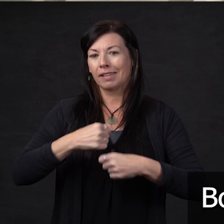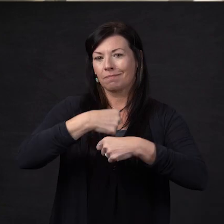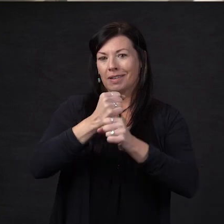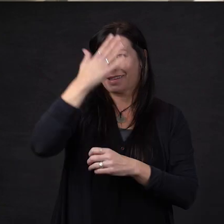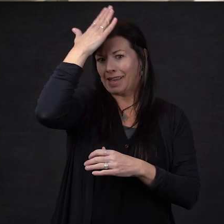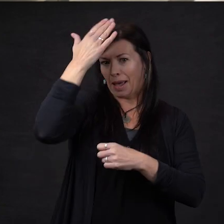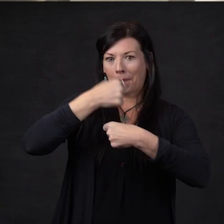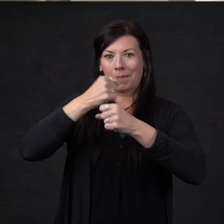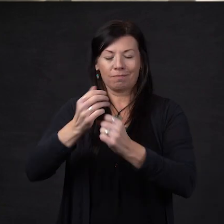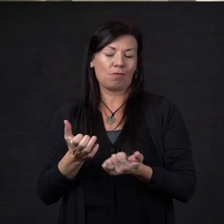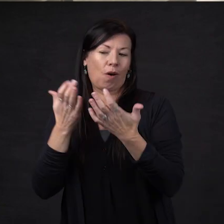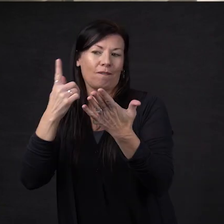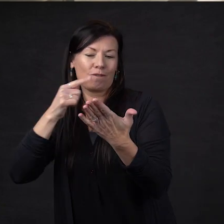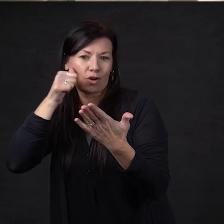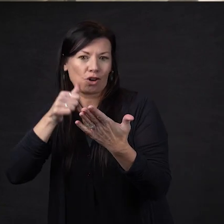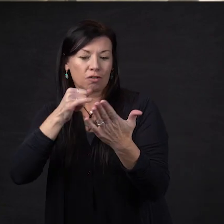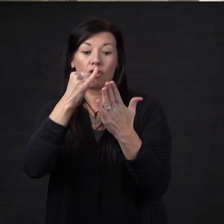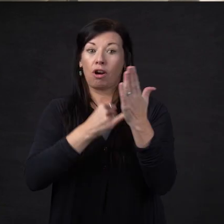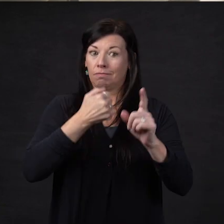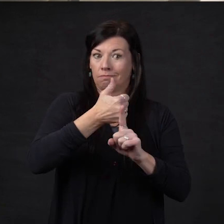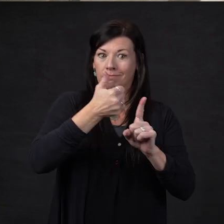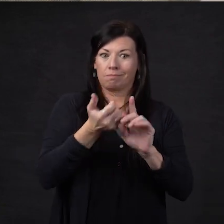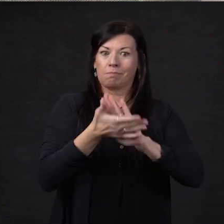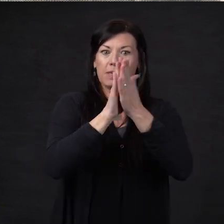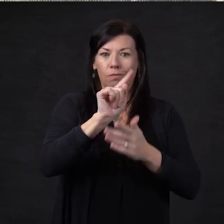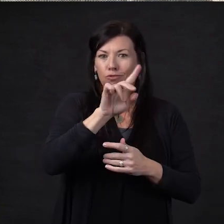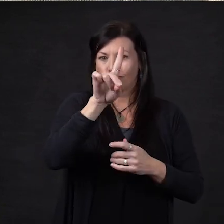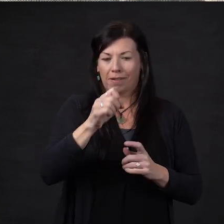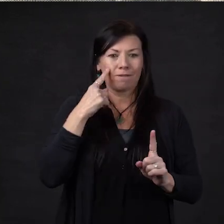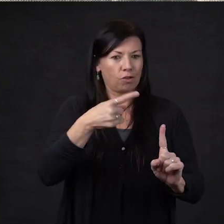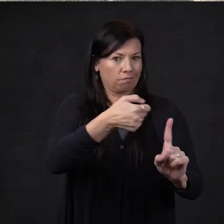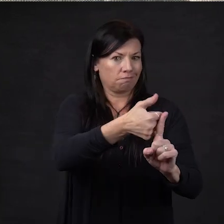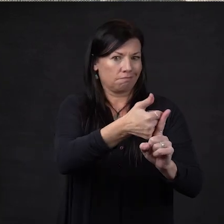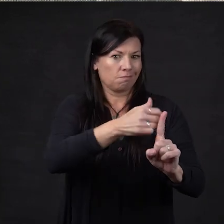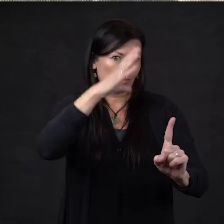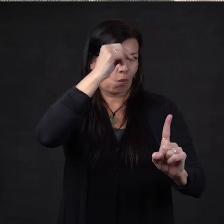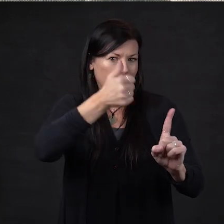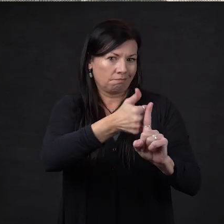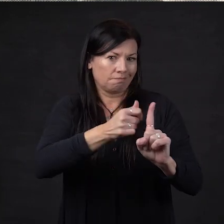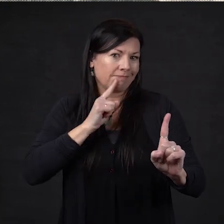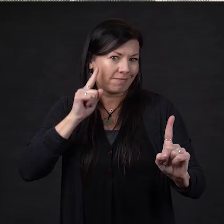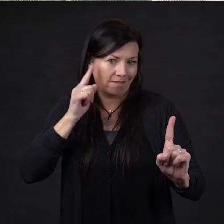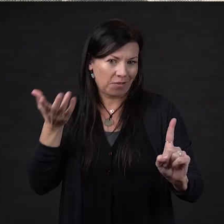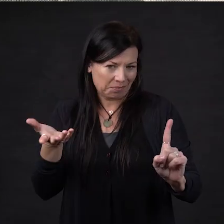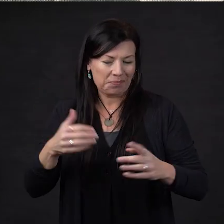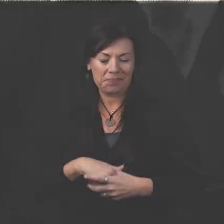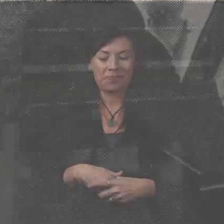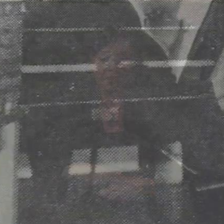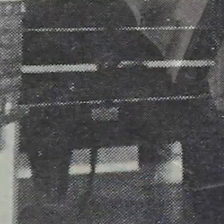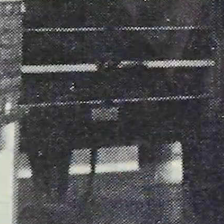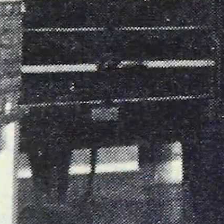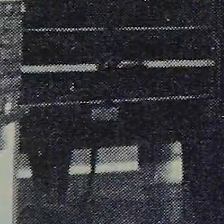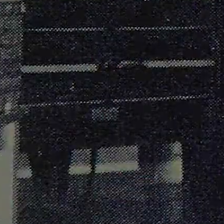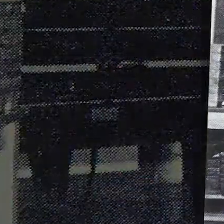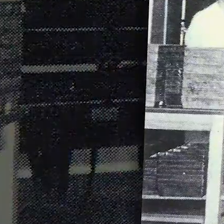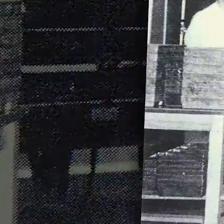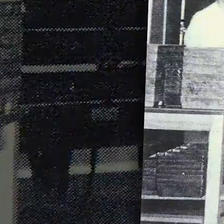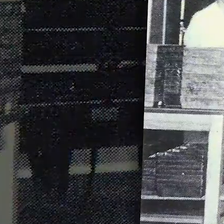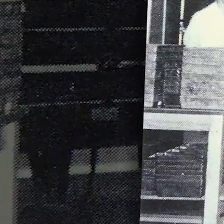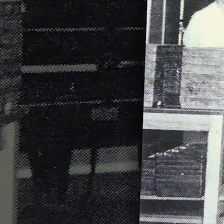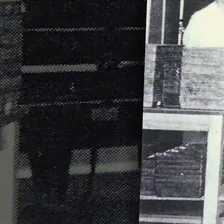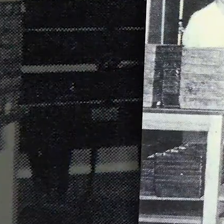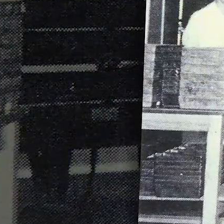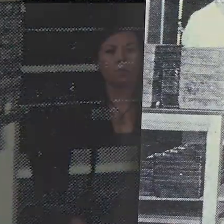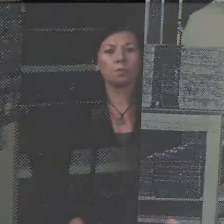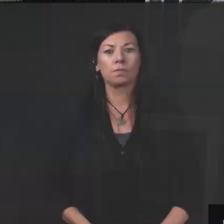town. Dressmaking and hat making were offered for girls, and art became a trade for boys who were deaf. Photo, in the bakery, a group of boys in uniform